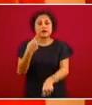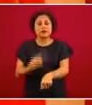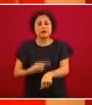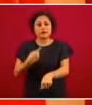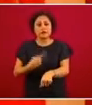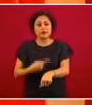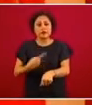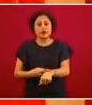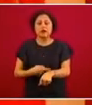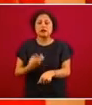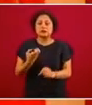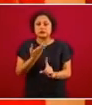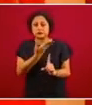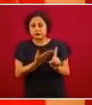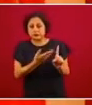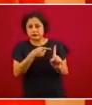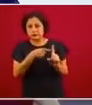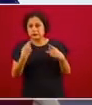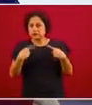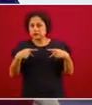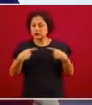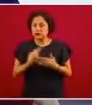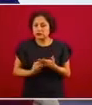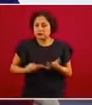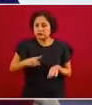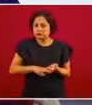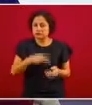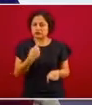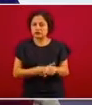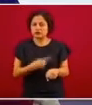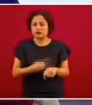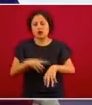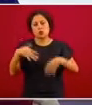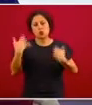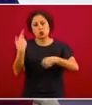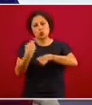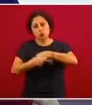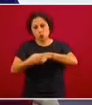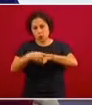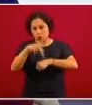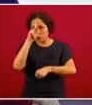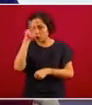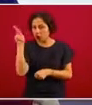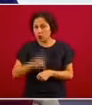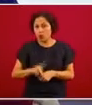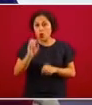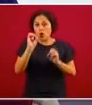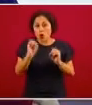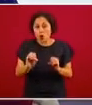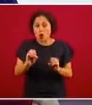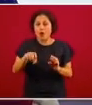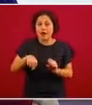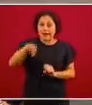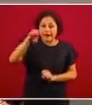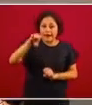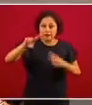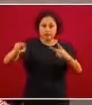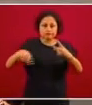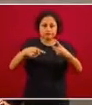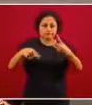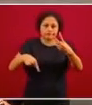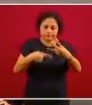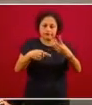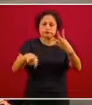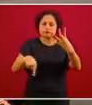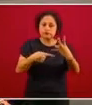are unfavorable in this situation is exposed to a higher risk than a person that has just 1. And then if you